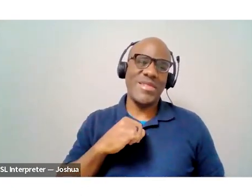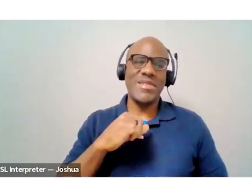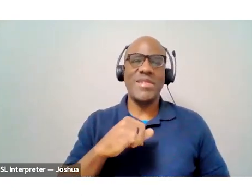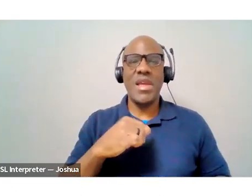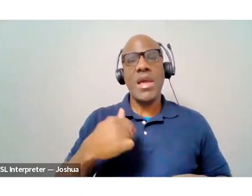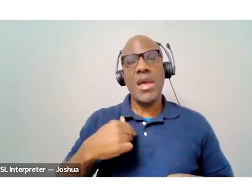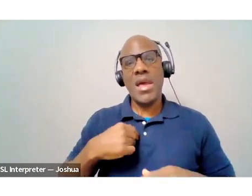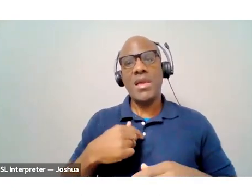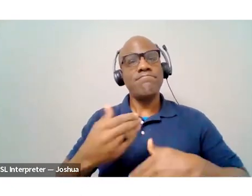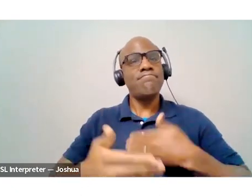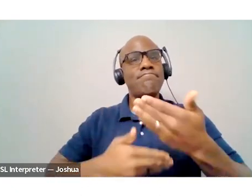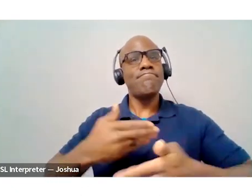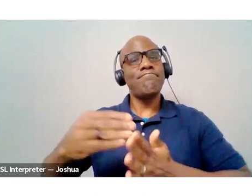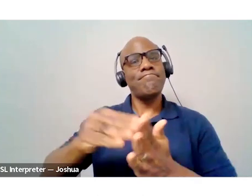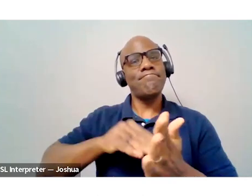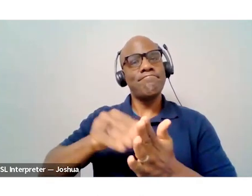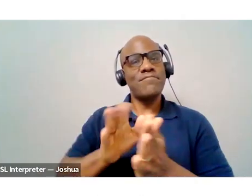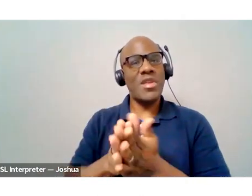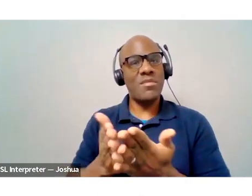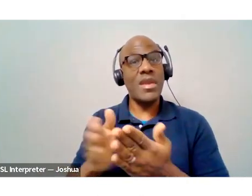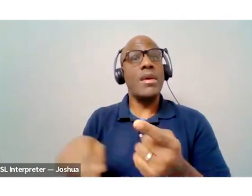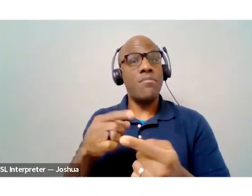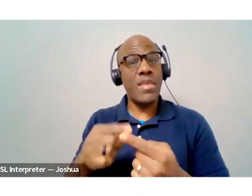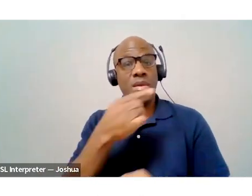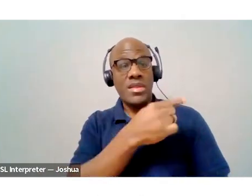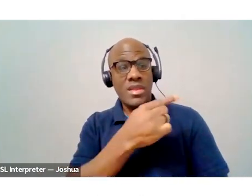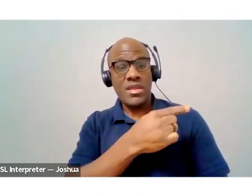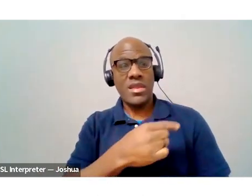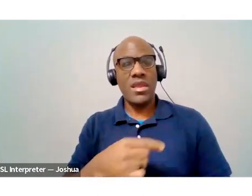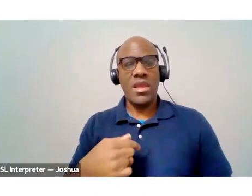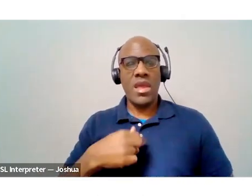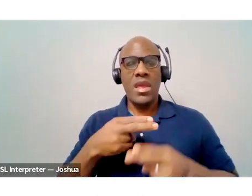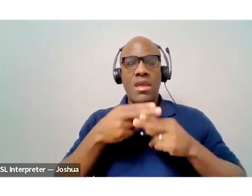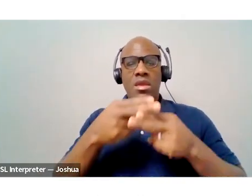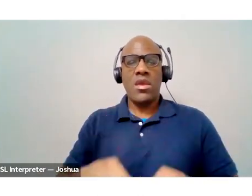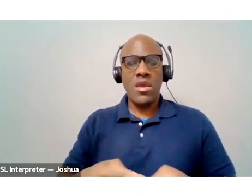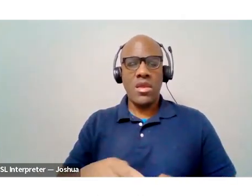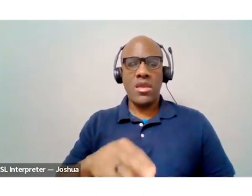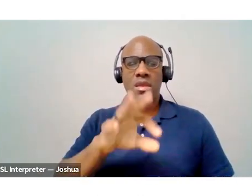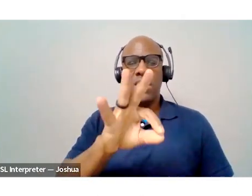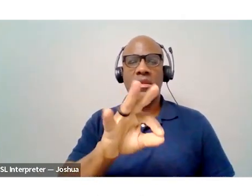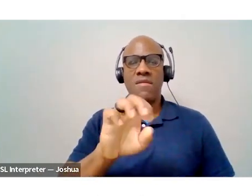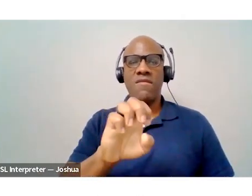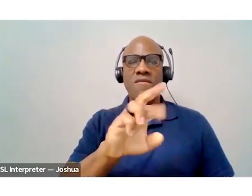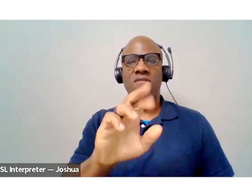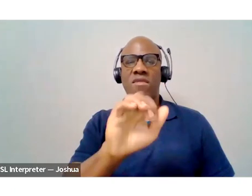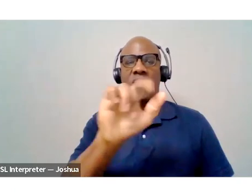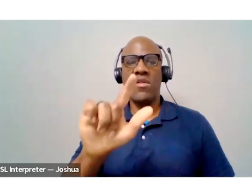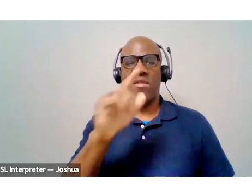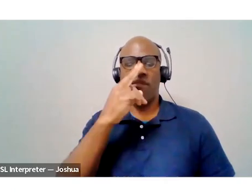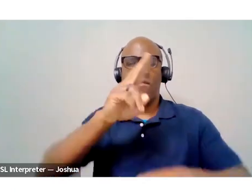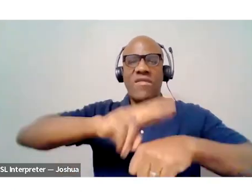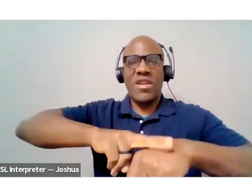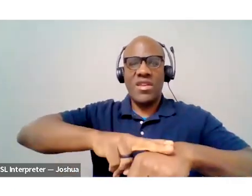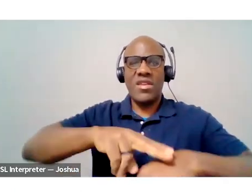writing a book on, and it is what I'm calling feral femme. And again, you can watch this video, the shorter version, 3-minute one,